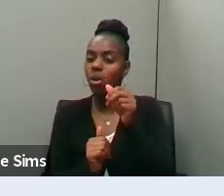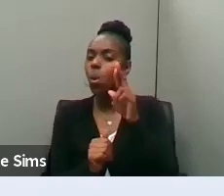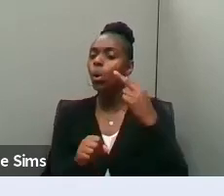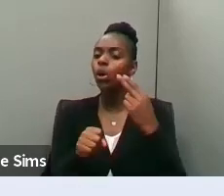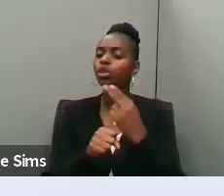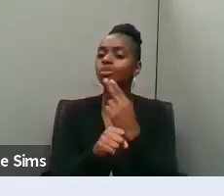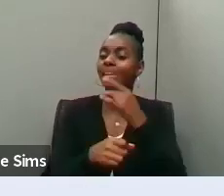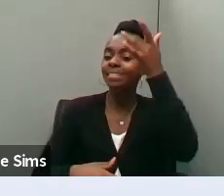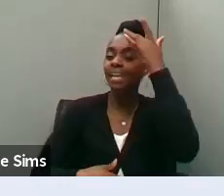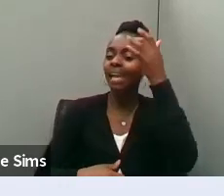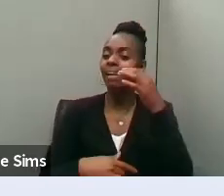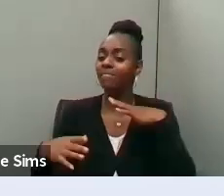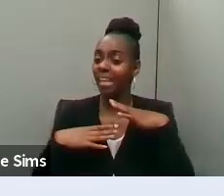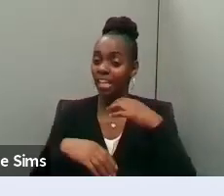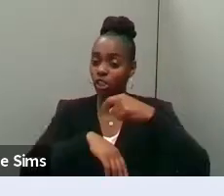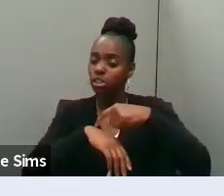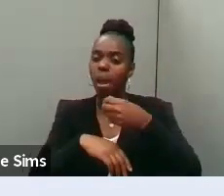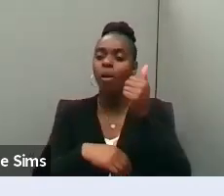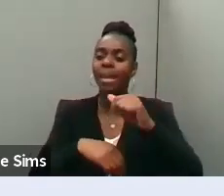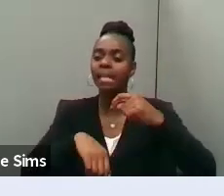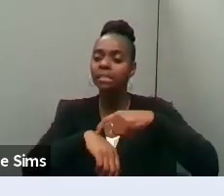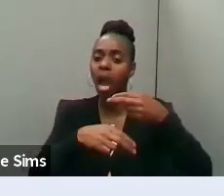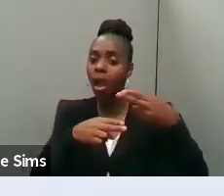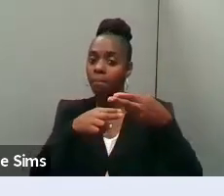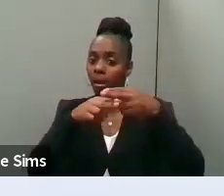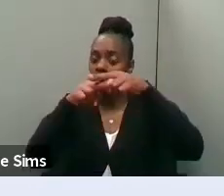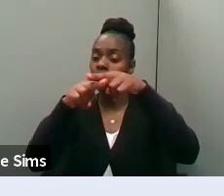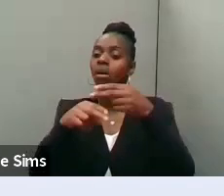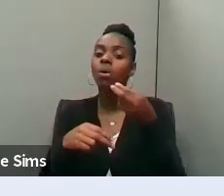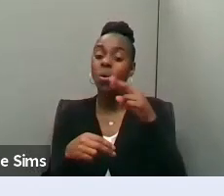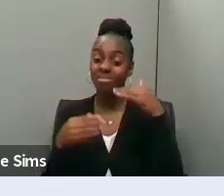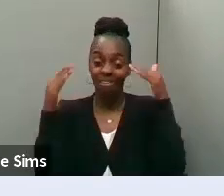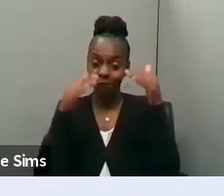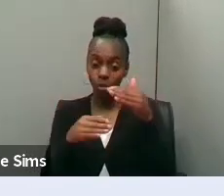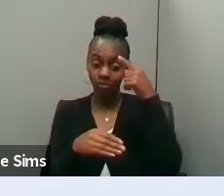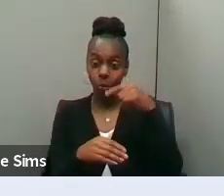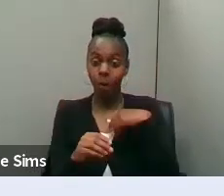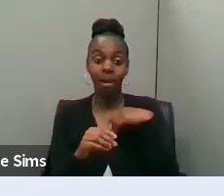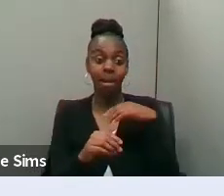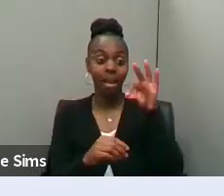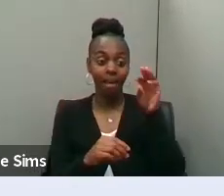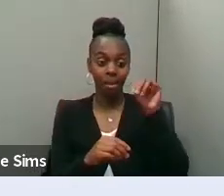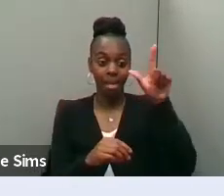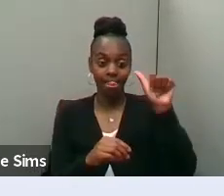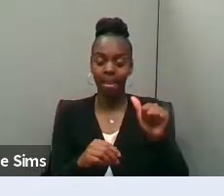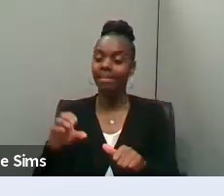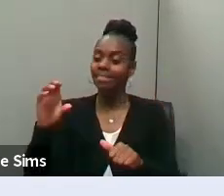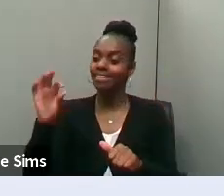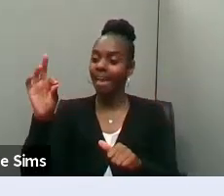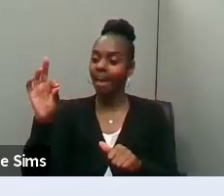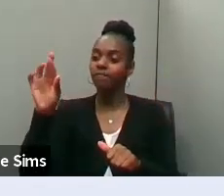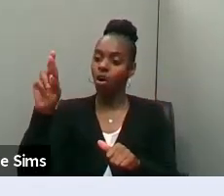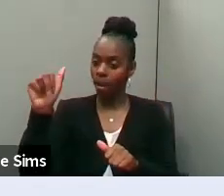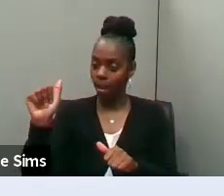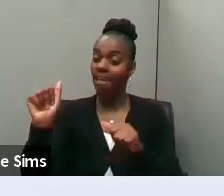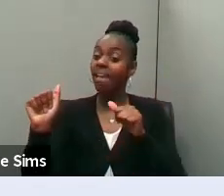vacation time, any accrued time like that. But the focus of FMLA and CFRA is that if you go